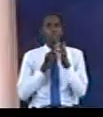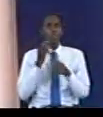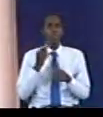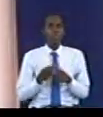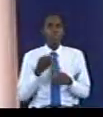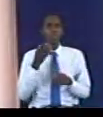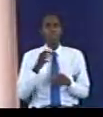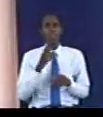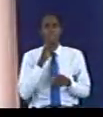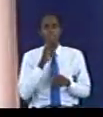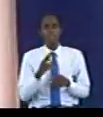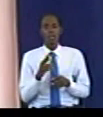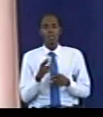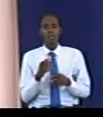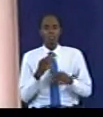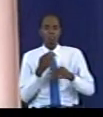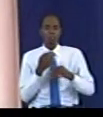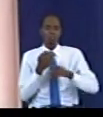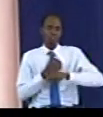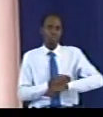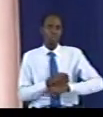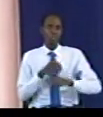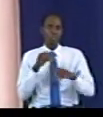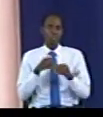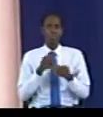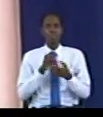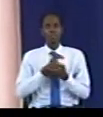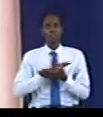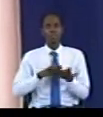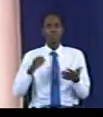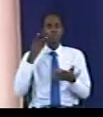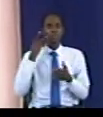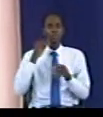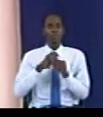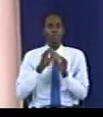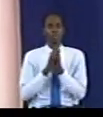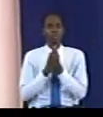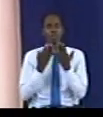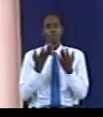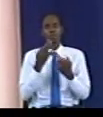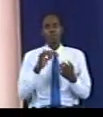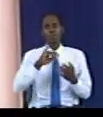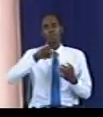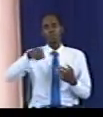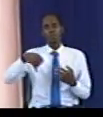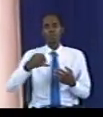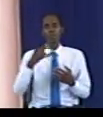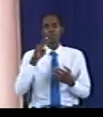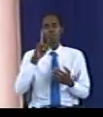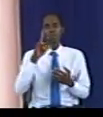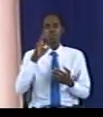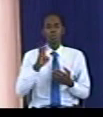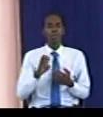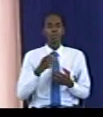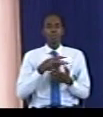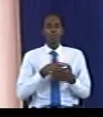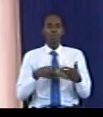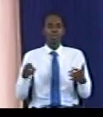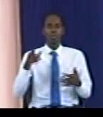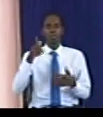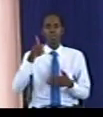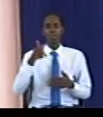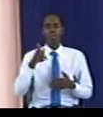preservation in sanctification. We're coming to Jude, reading from verse 21. Jude, reading from